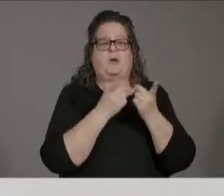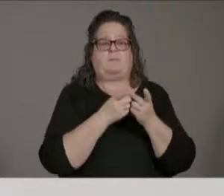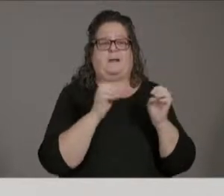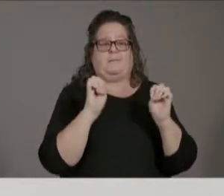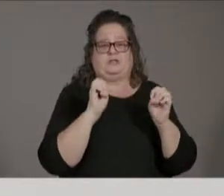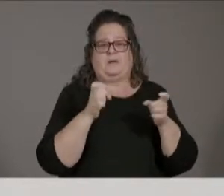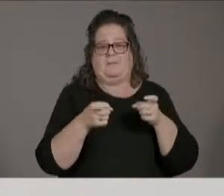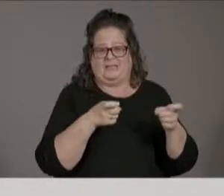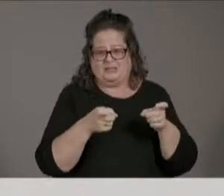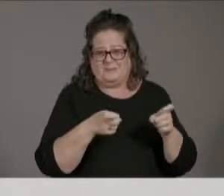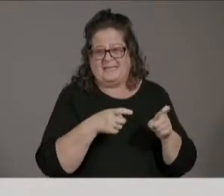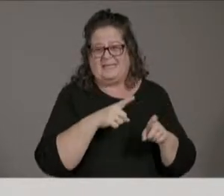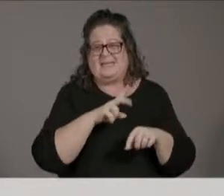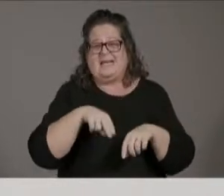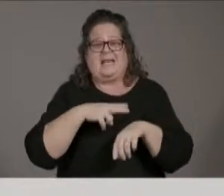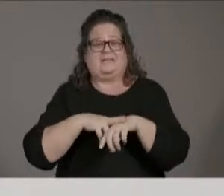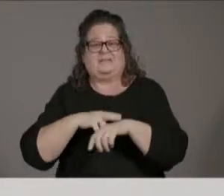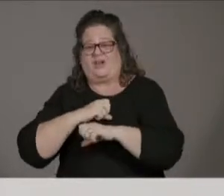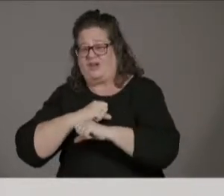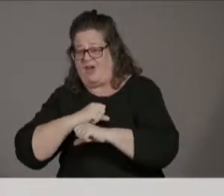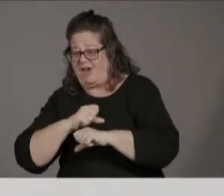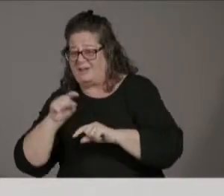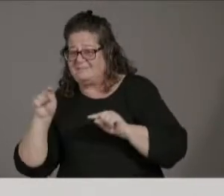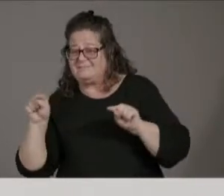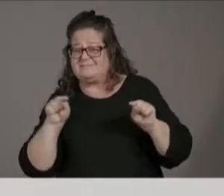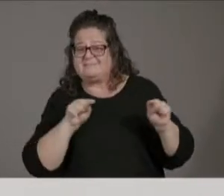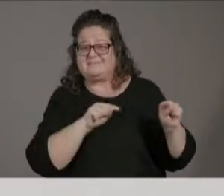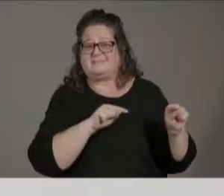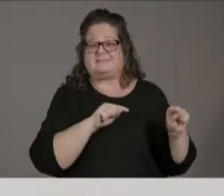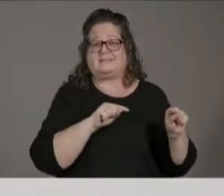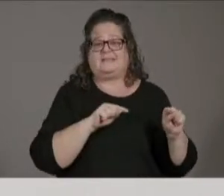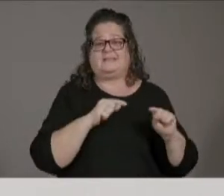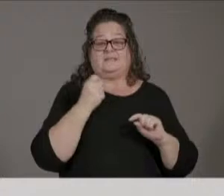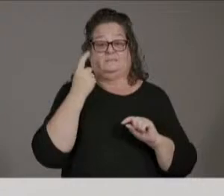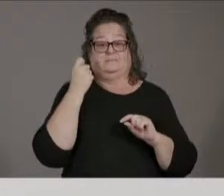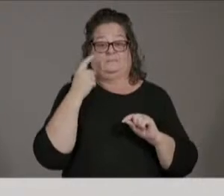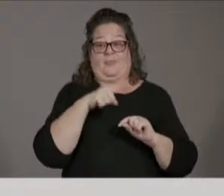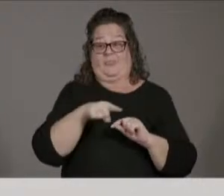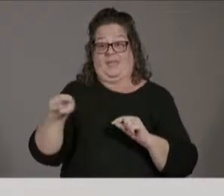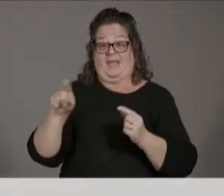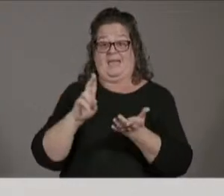transitioning the pods to state pods as those contracts are